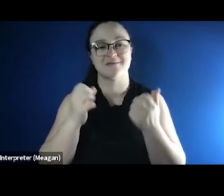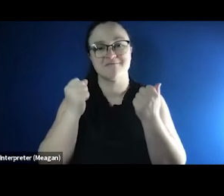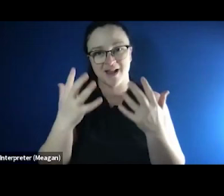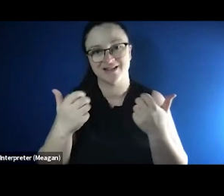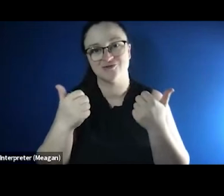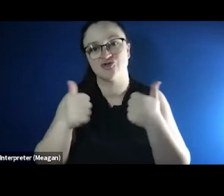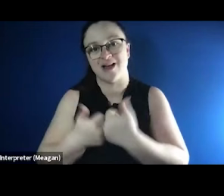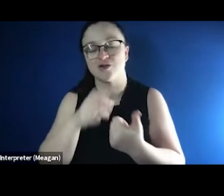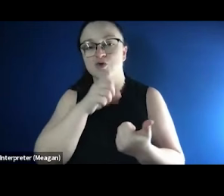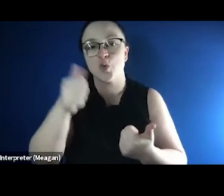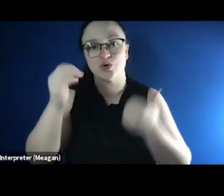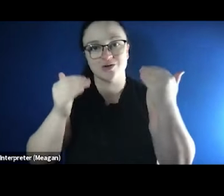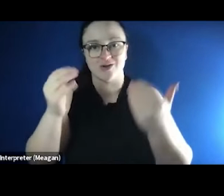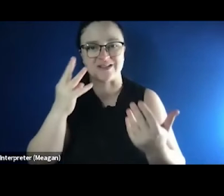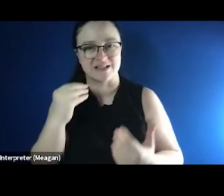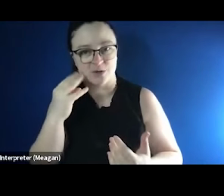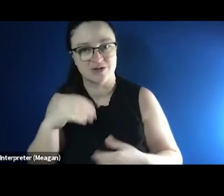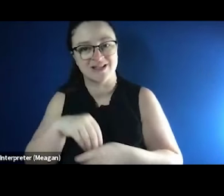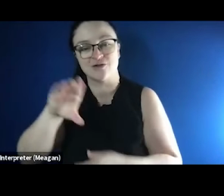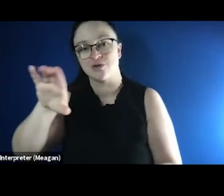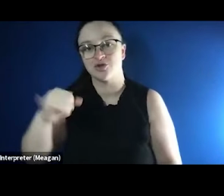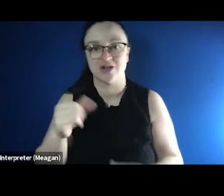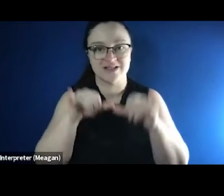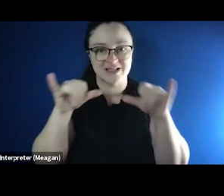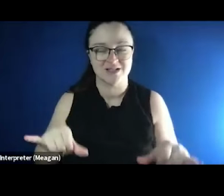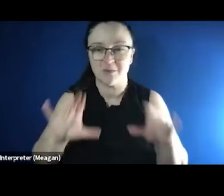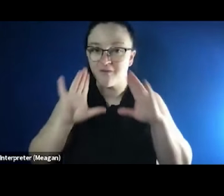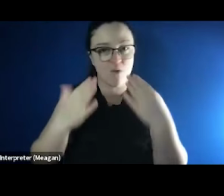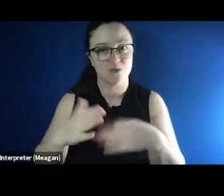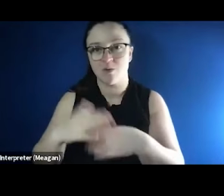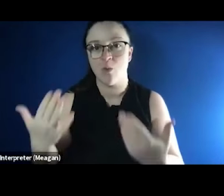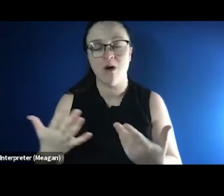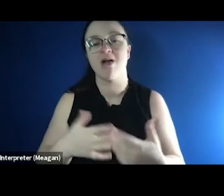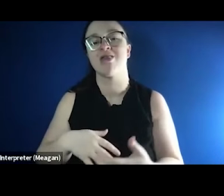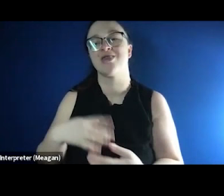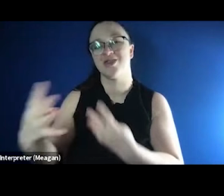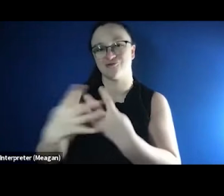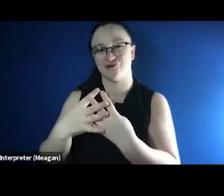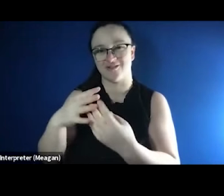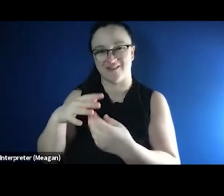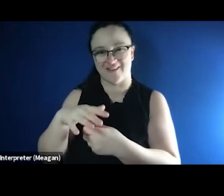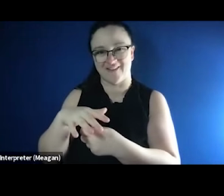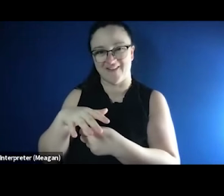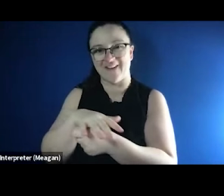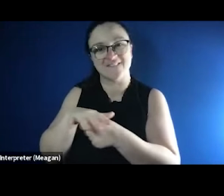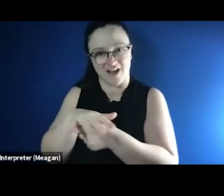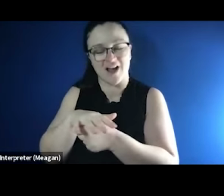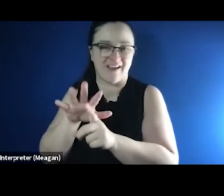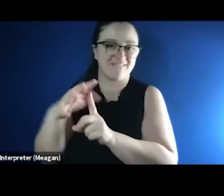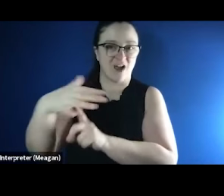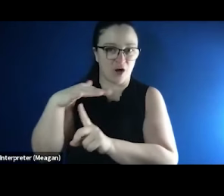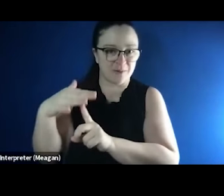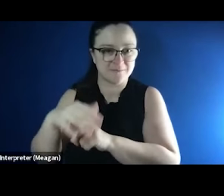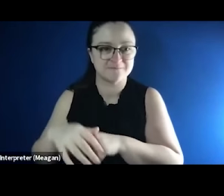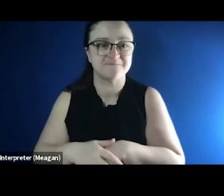adults throughout the criminal justice system with a focus on the correctional environment, principally of jails and prisons. And then